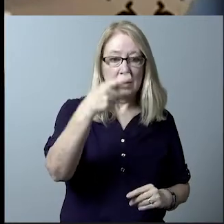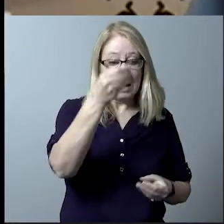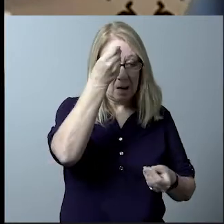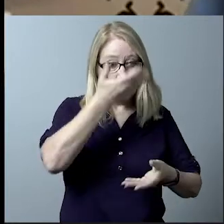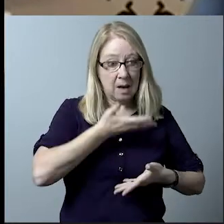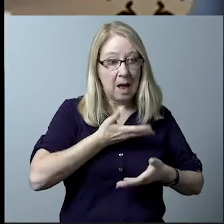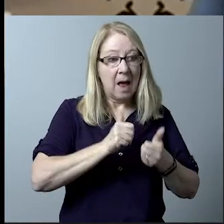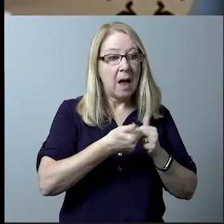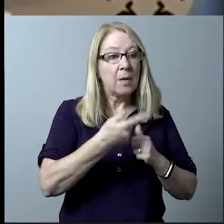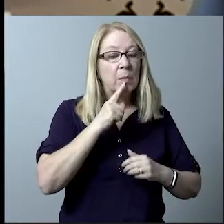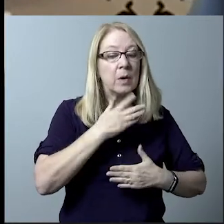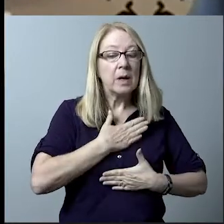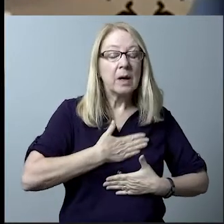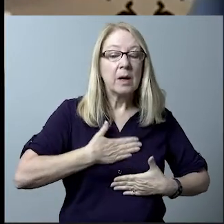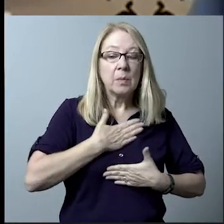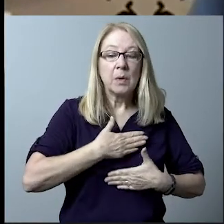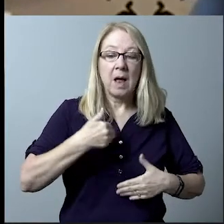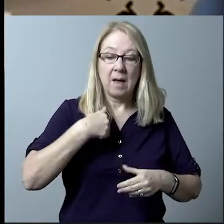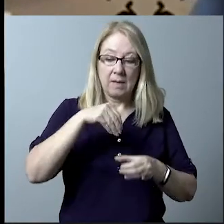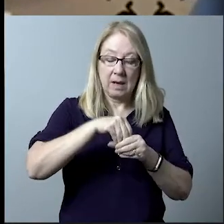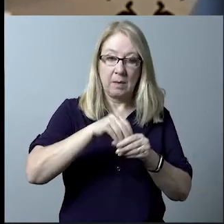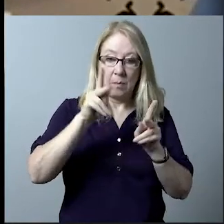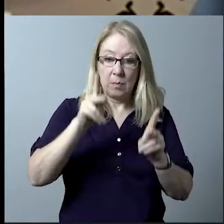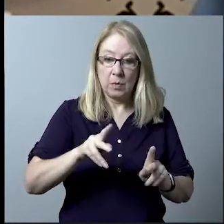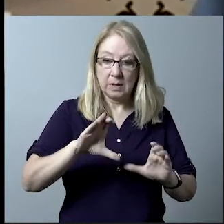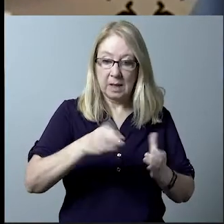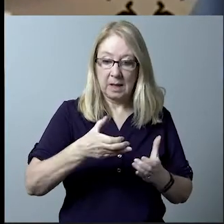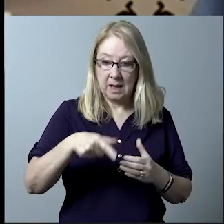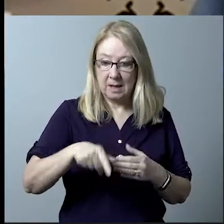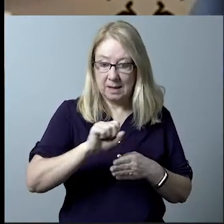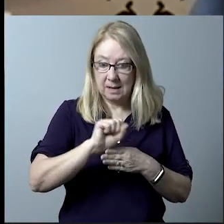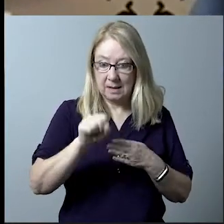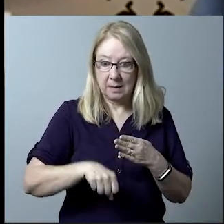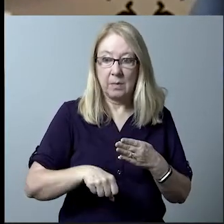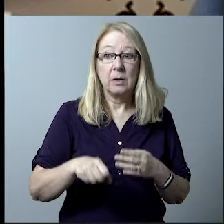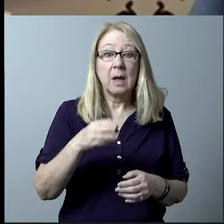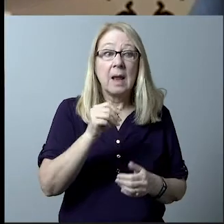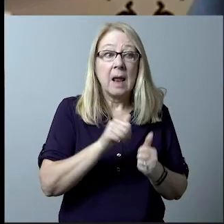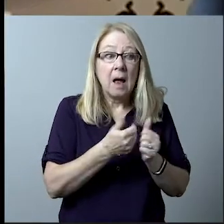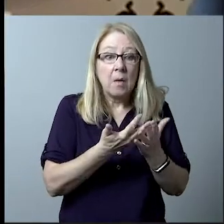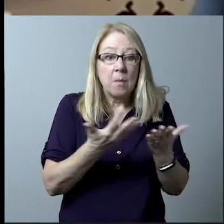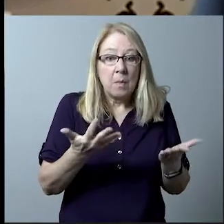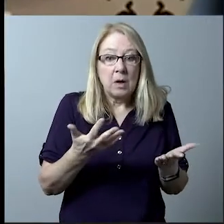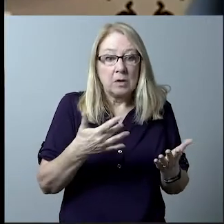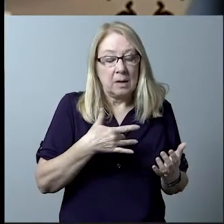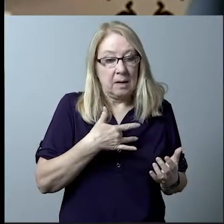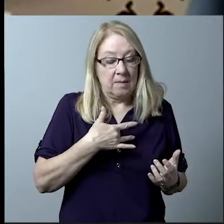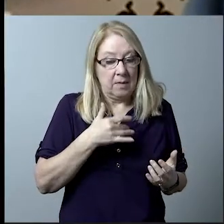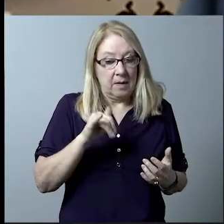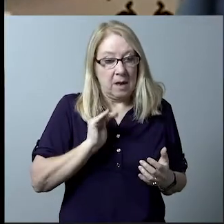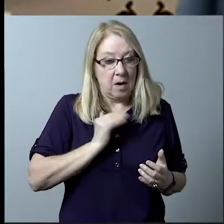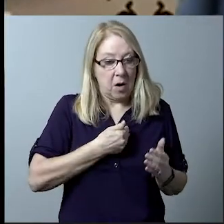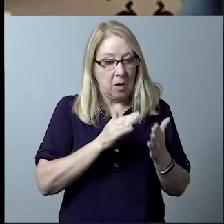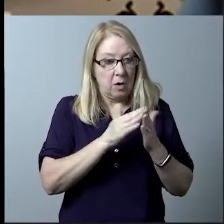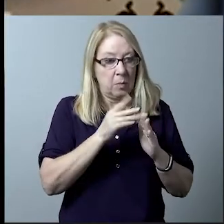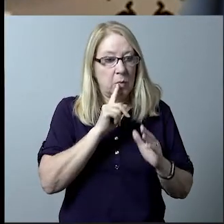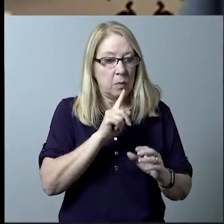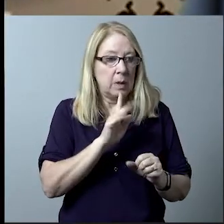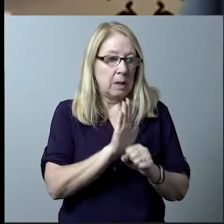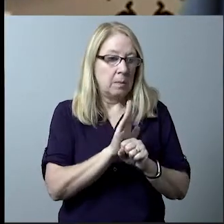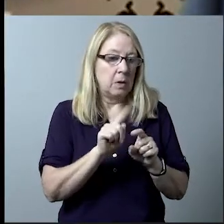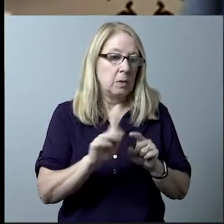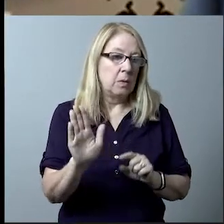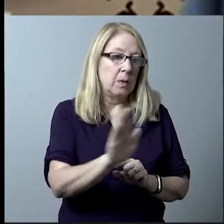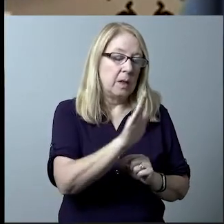dreams. They told me how much they appreciate UCCS holding in-person classes this semester and how much it means that our